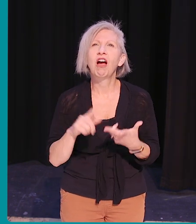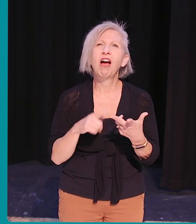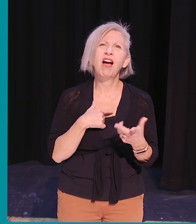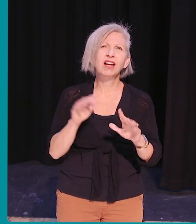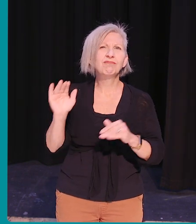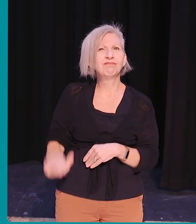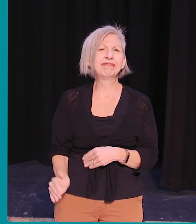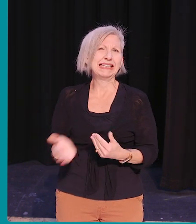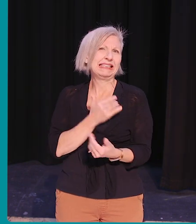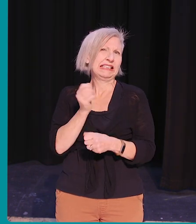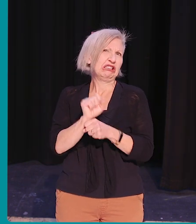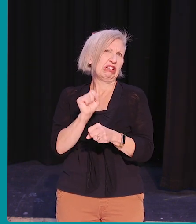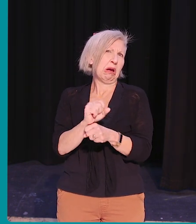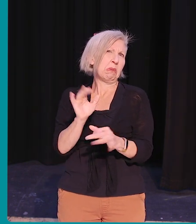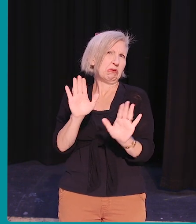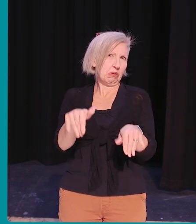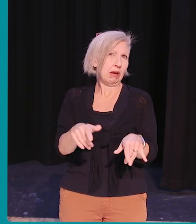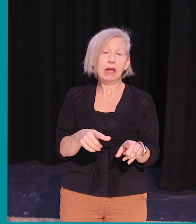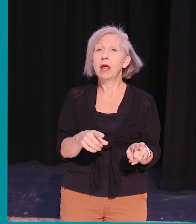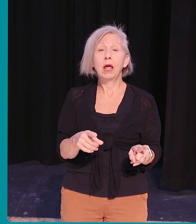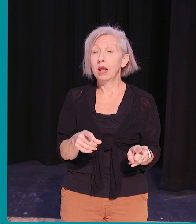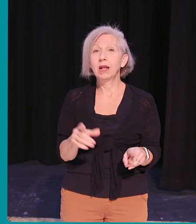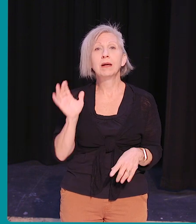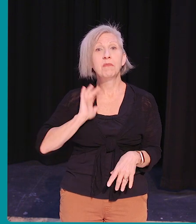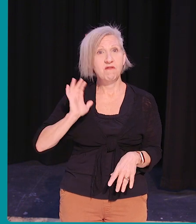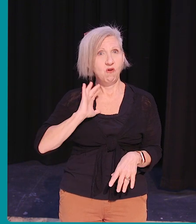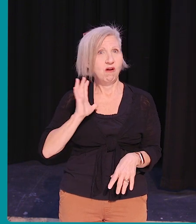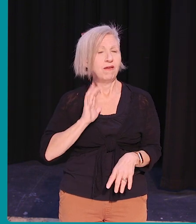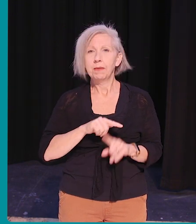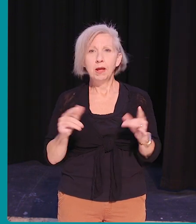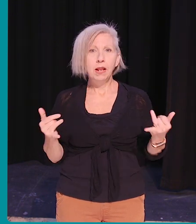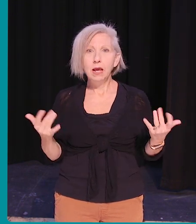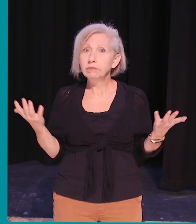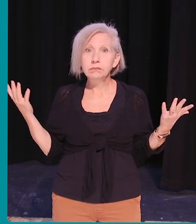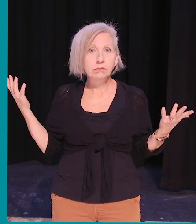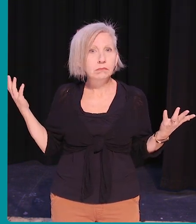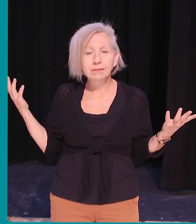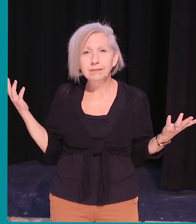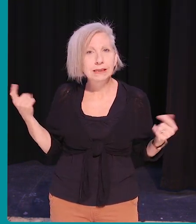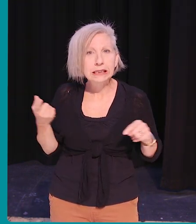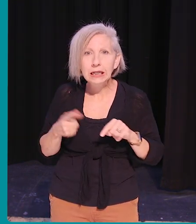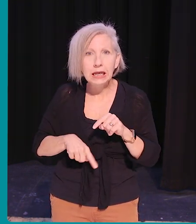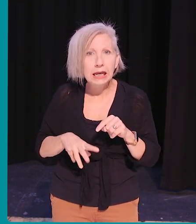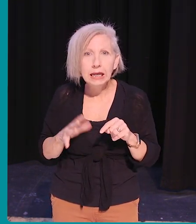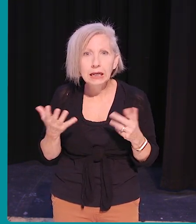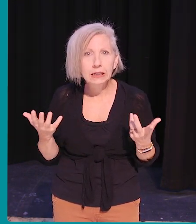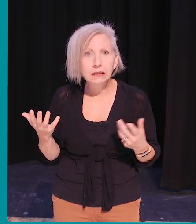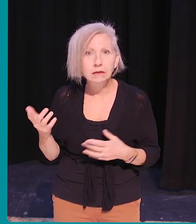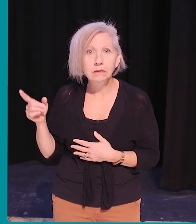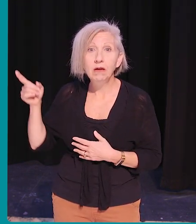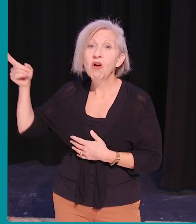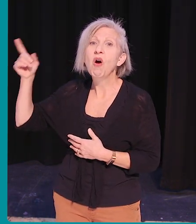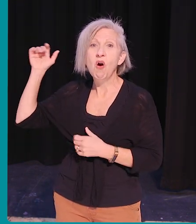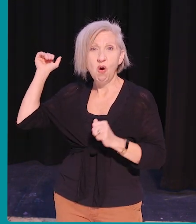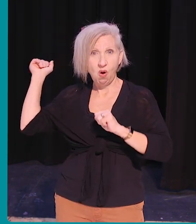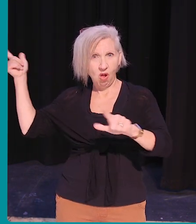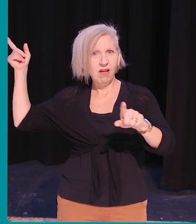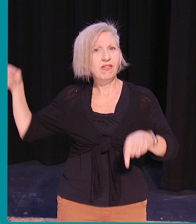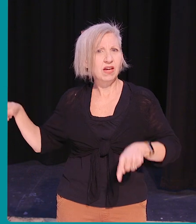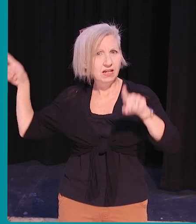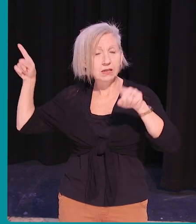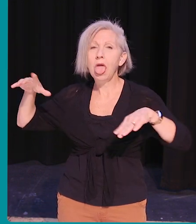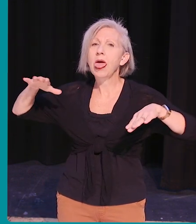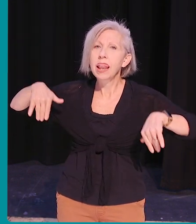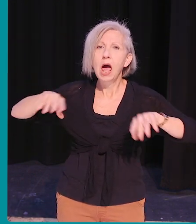that as strongly now as we used to be able to, right? And all of this stuff is here right now. It's not at scale yet, but it's on its way, particularly